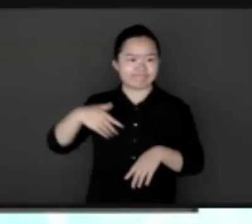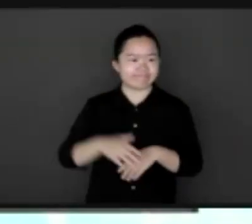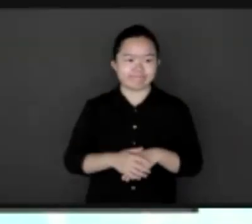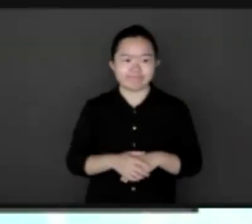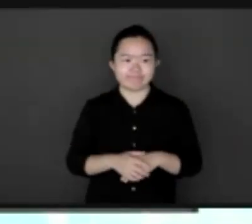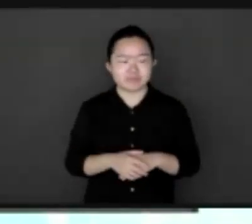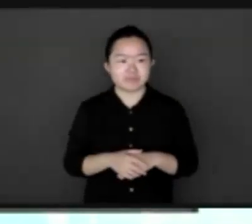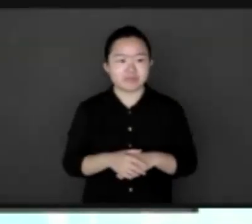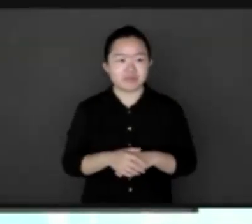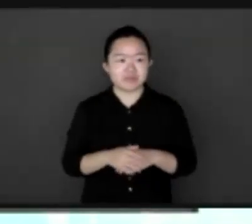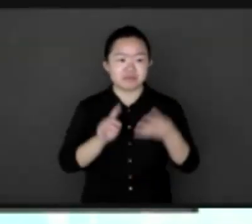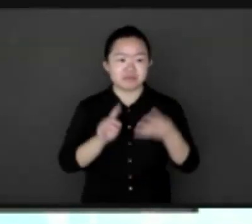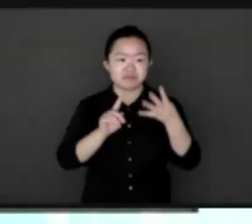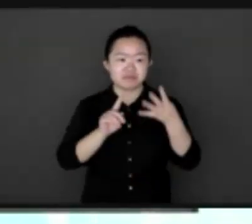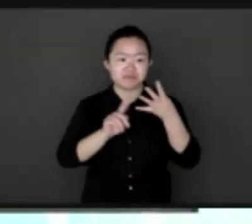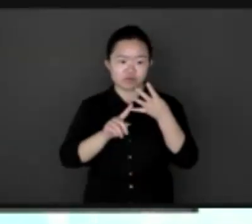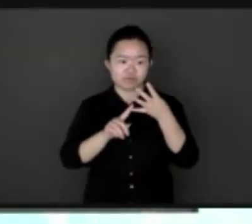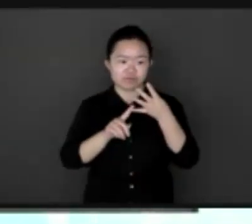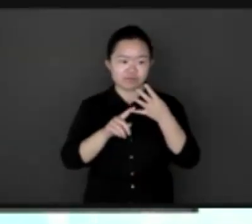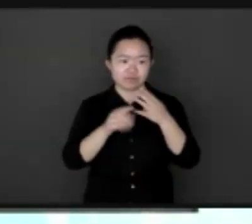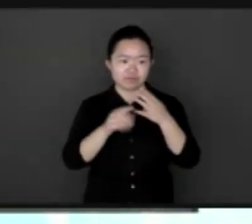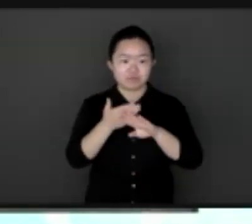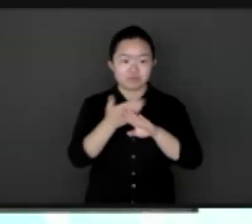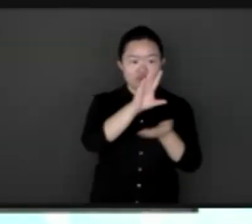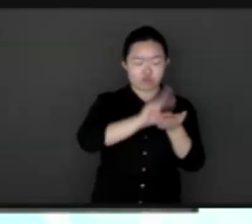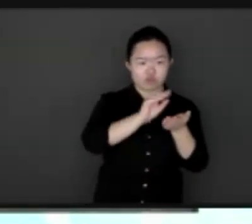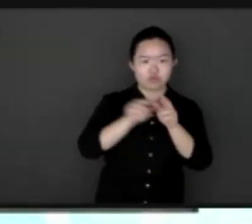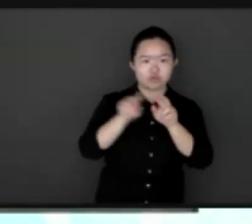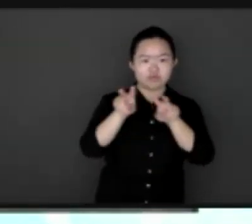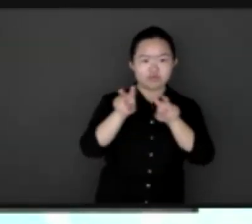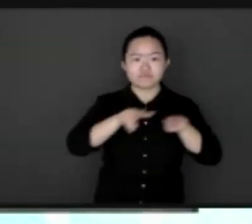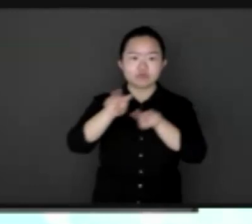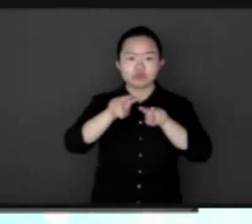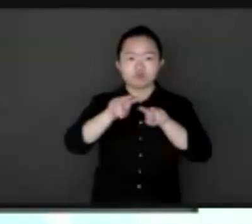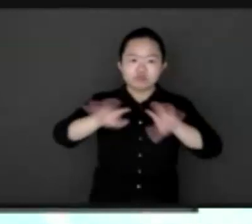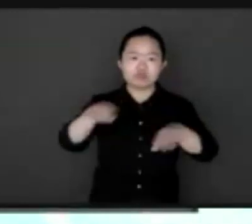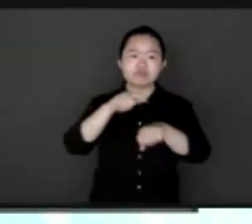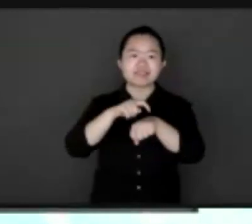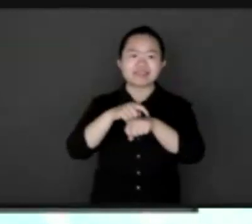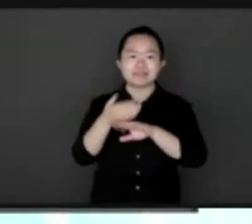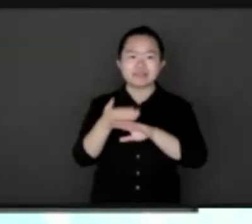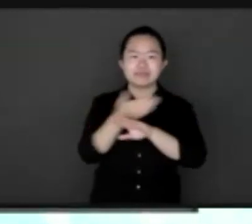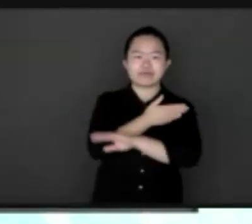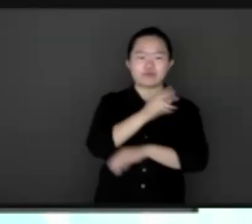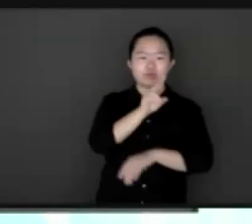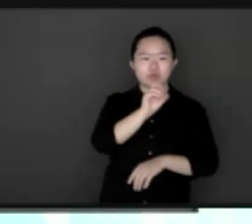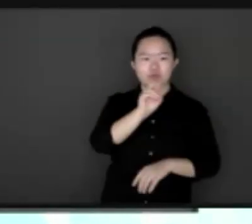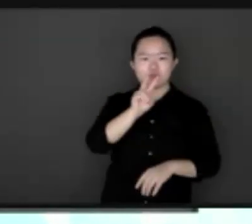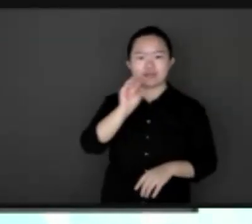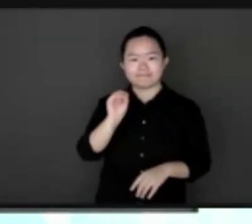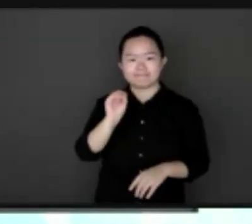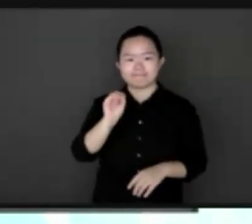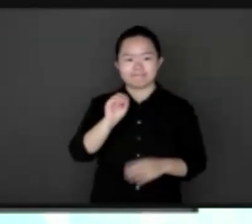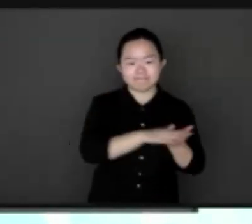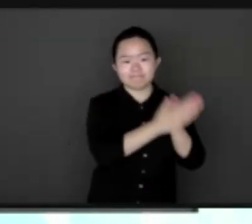Pre-recorded video published before 2020 is also excluded. So the whole idea with excluding things that happened before is to make sure